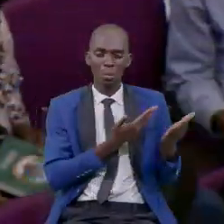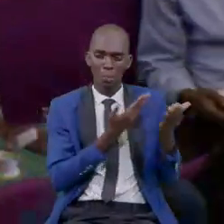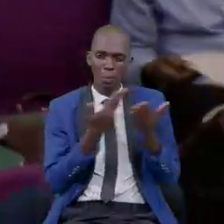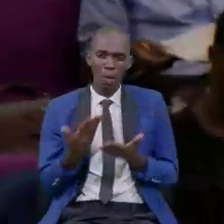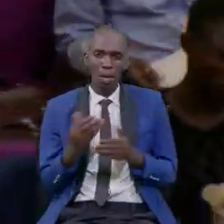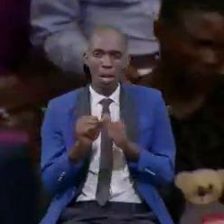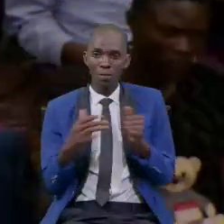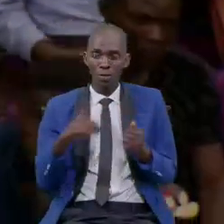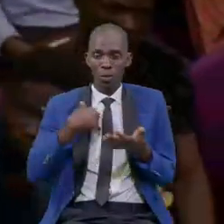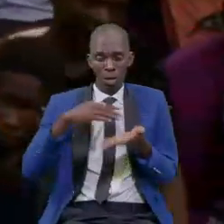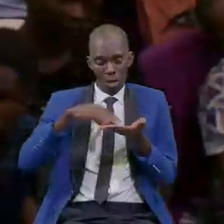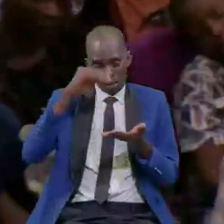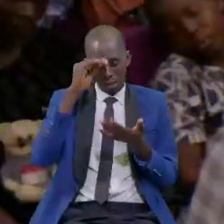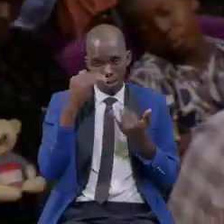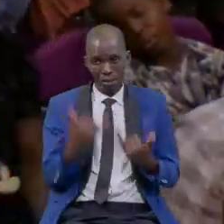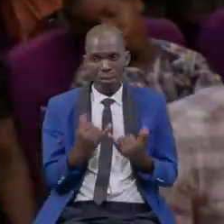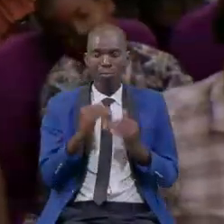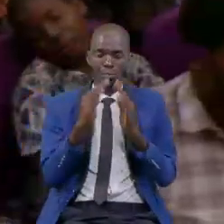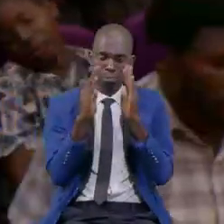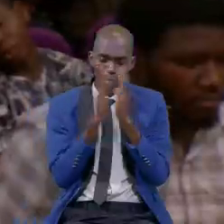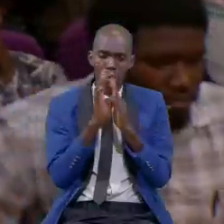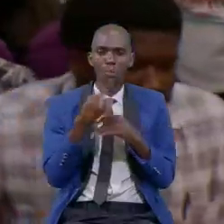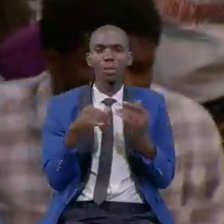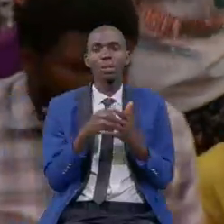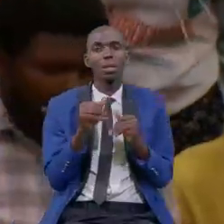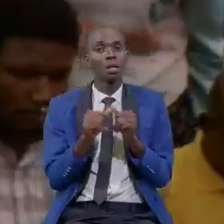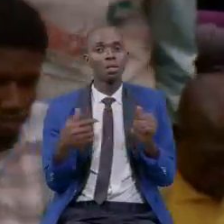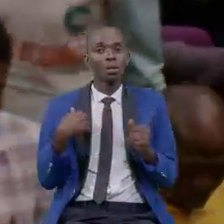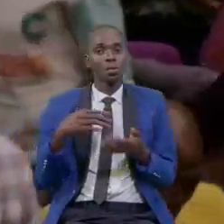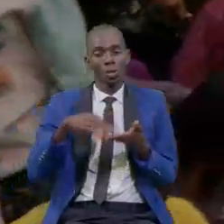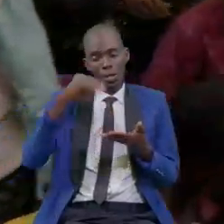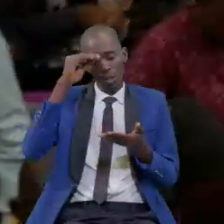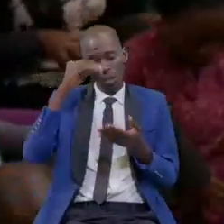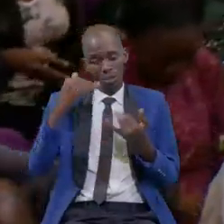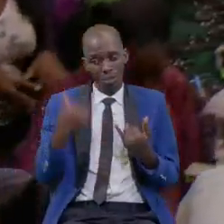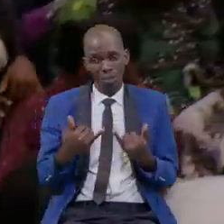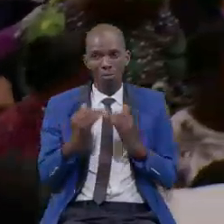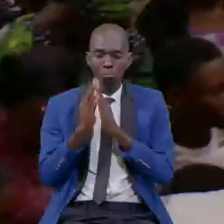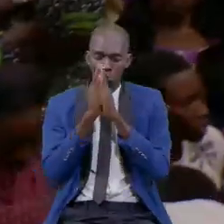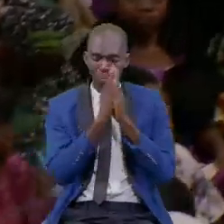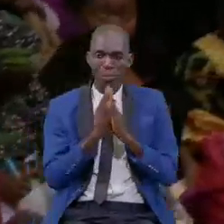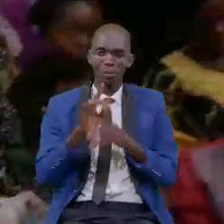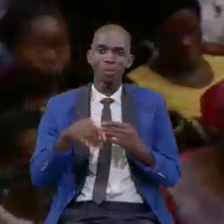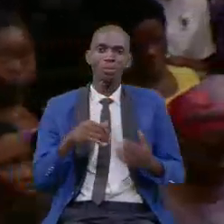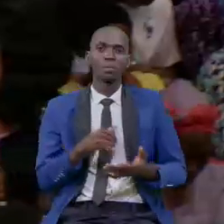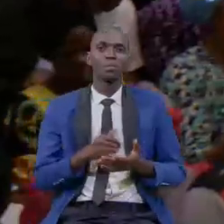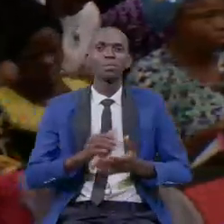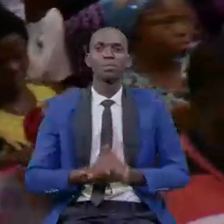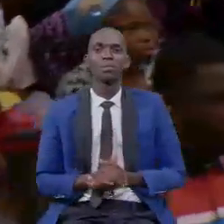heard, everything we've learned unto the Lord in prayer.